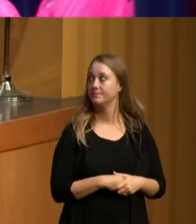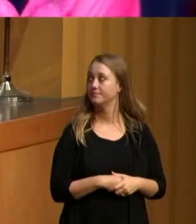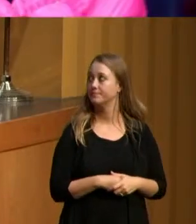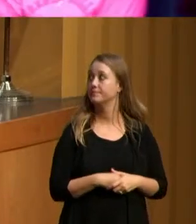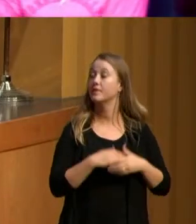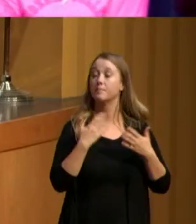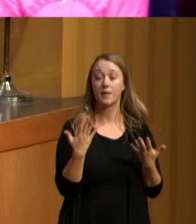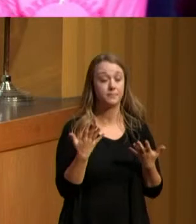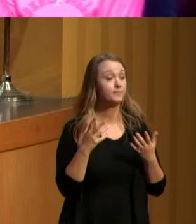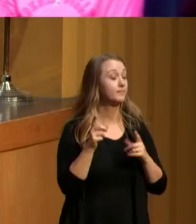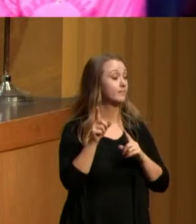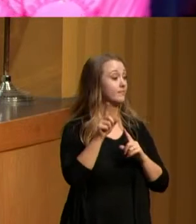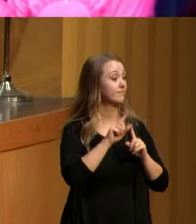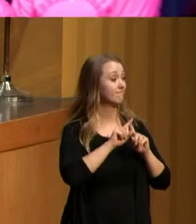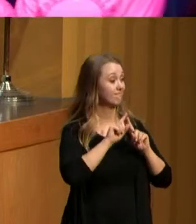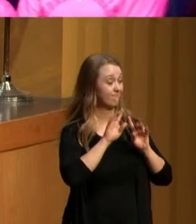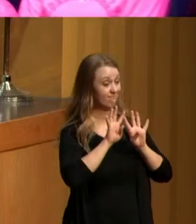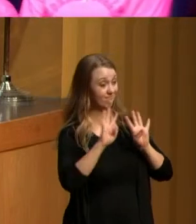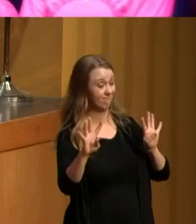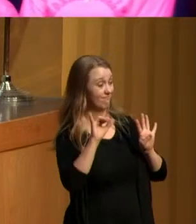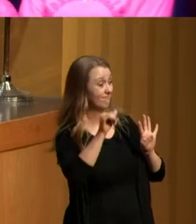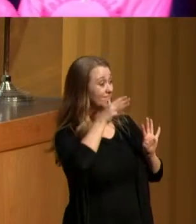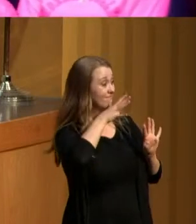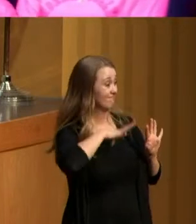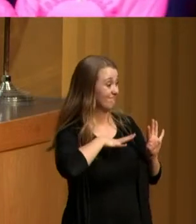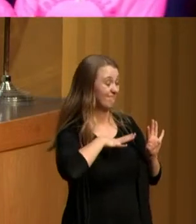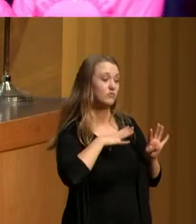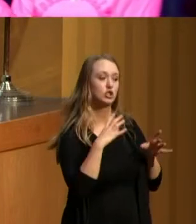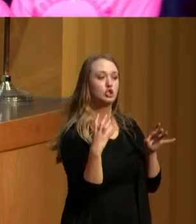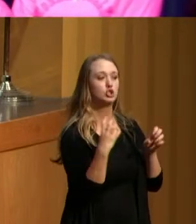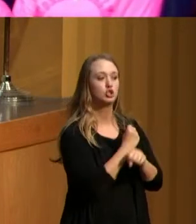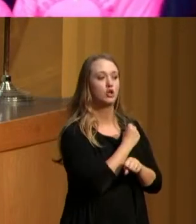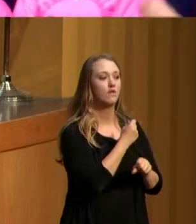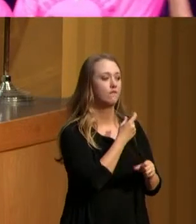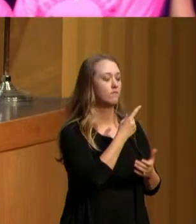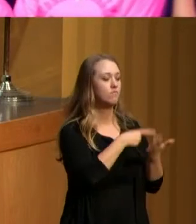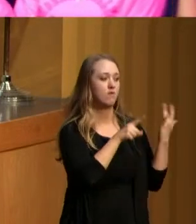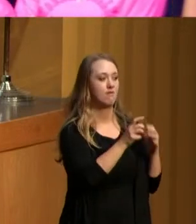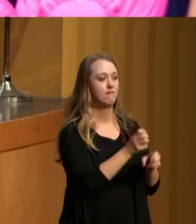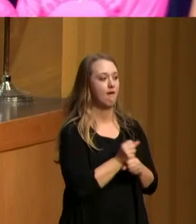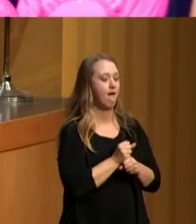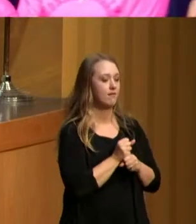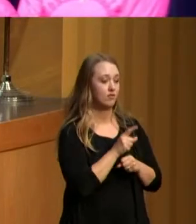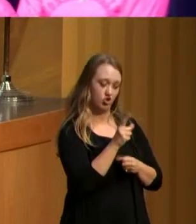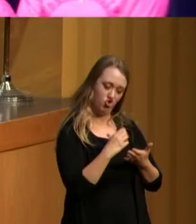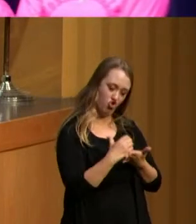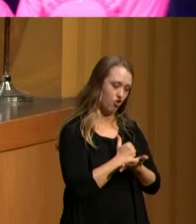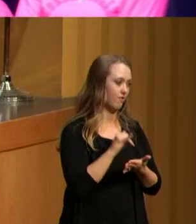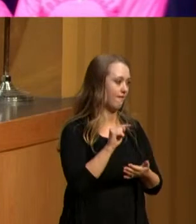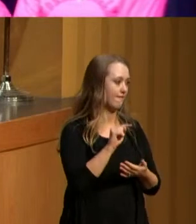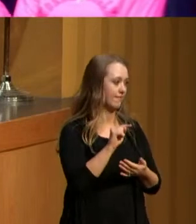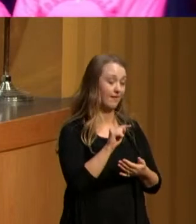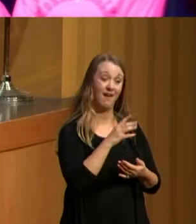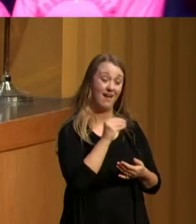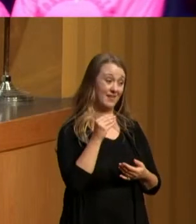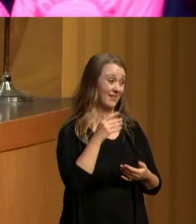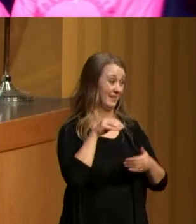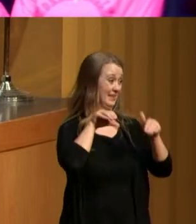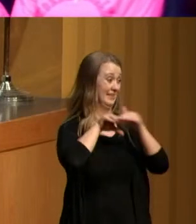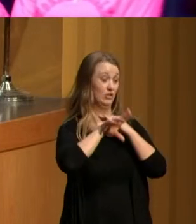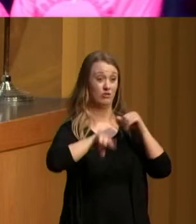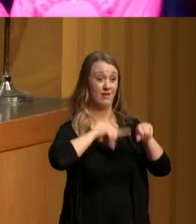So these young ladies here deserve what they got. They earned it, and they went through the national tournament 5-0. Wasn't